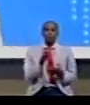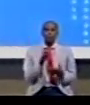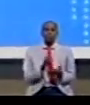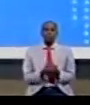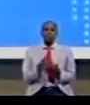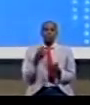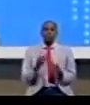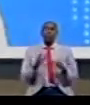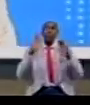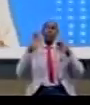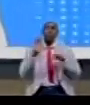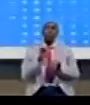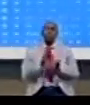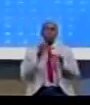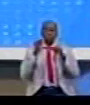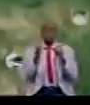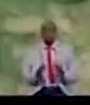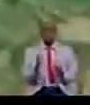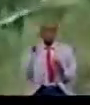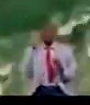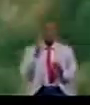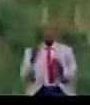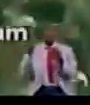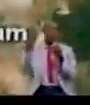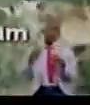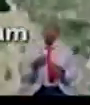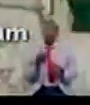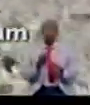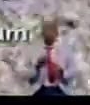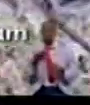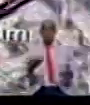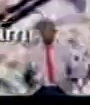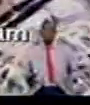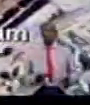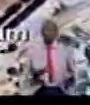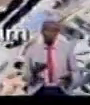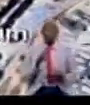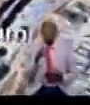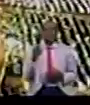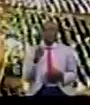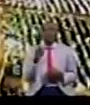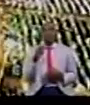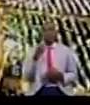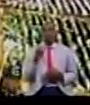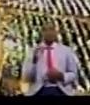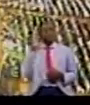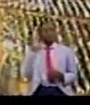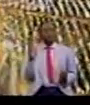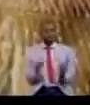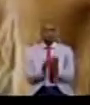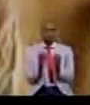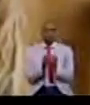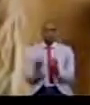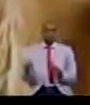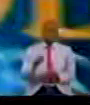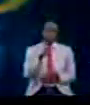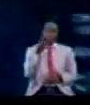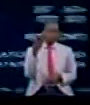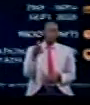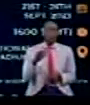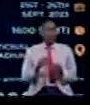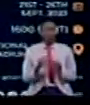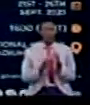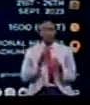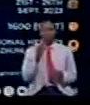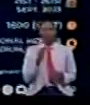to join, but we are finished. Sabi, thank you. The joy of the Lord will continue to be our strength in Jesus' name. Amen. We